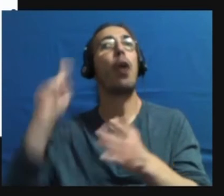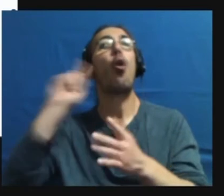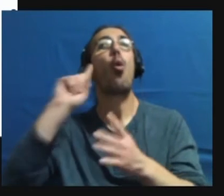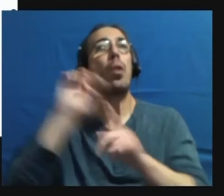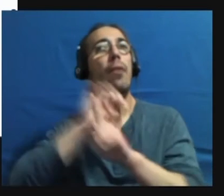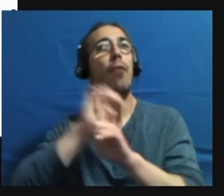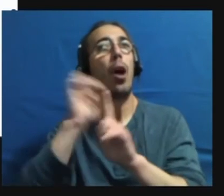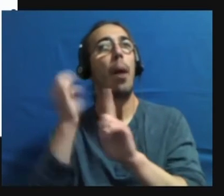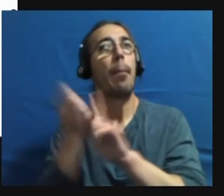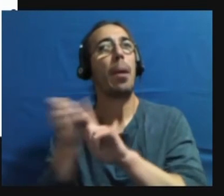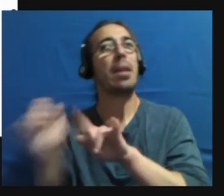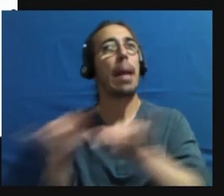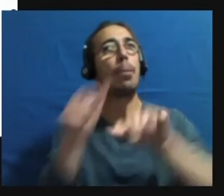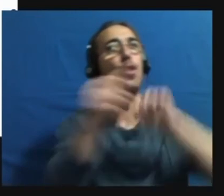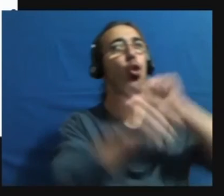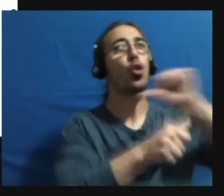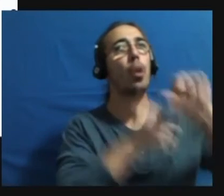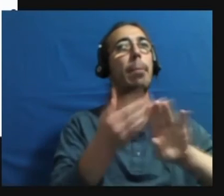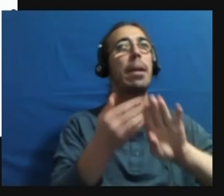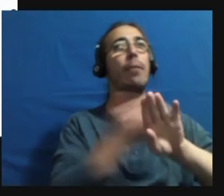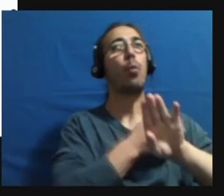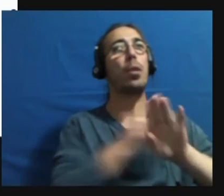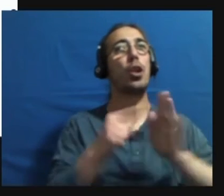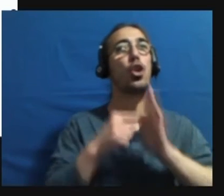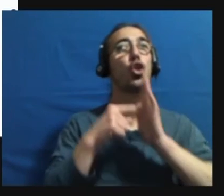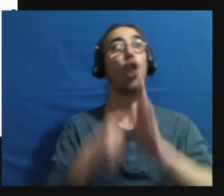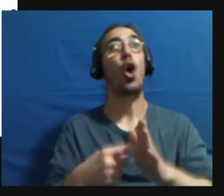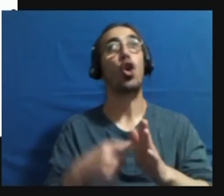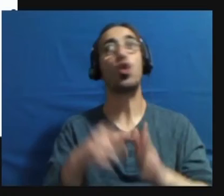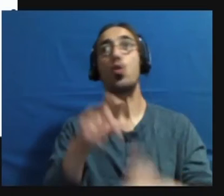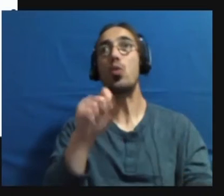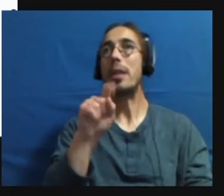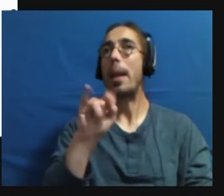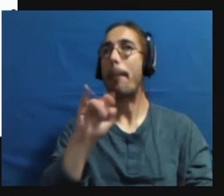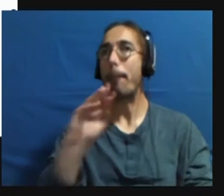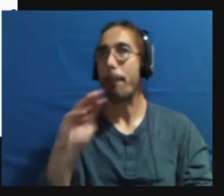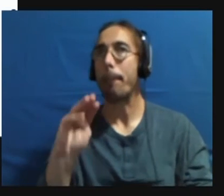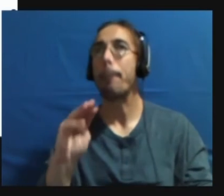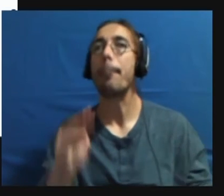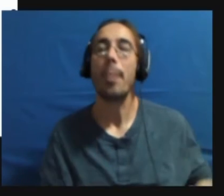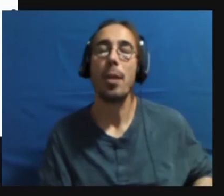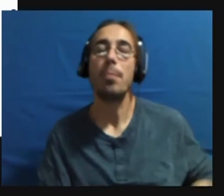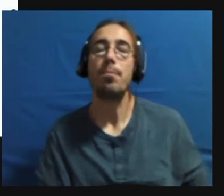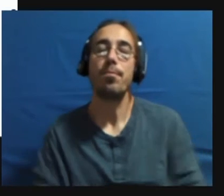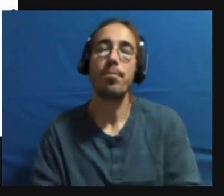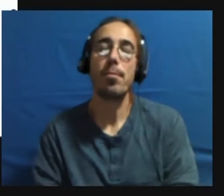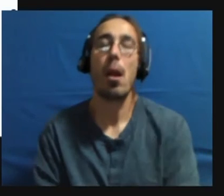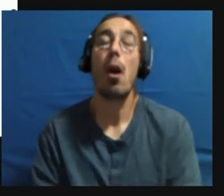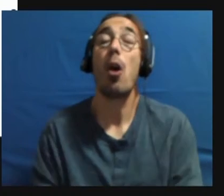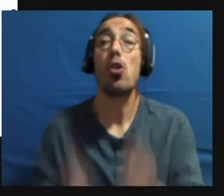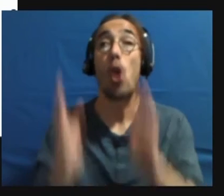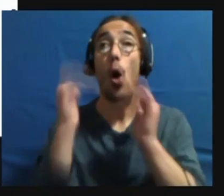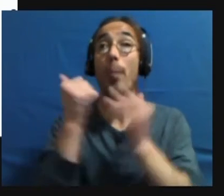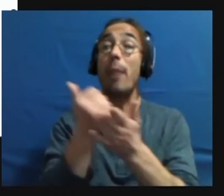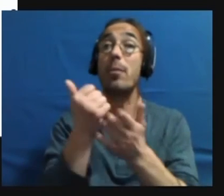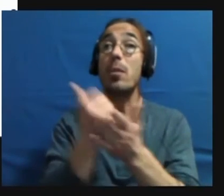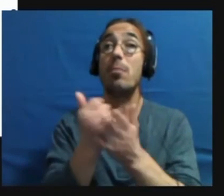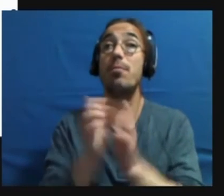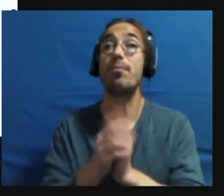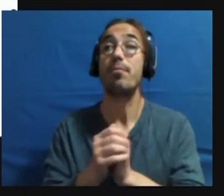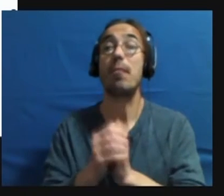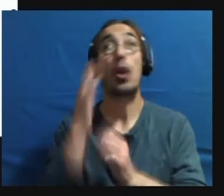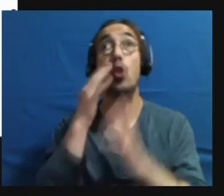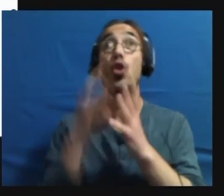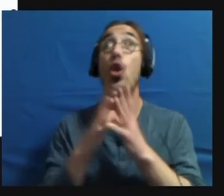on socially before he starts the stem. I hope that's helpful. I think that was probably a lot